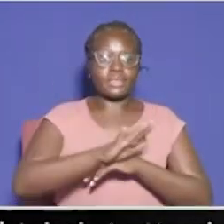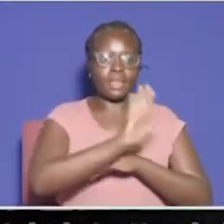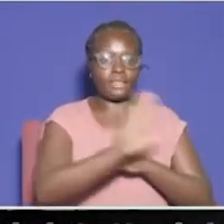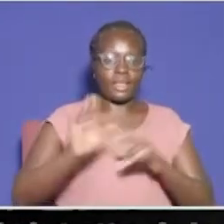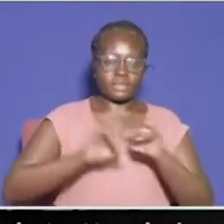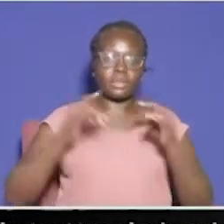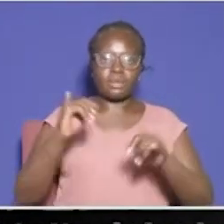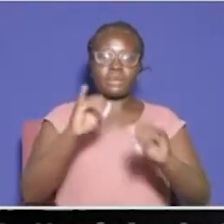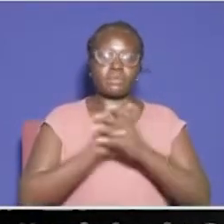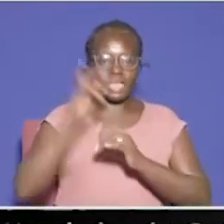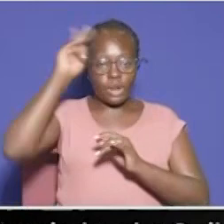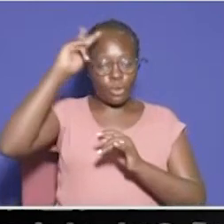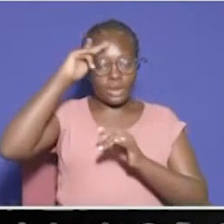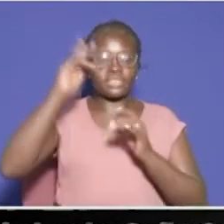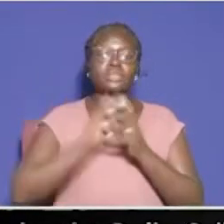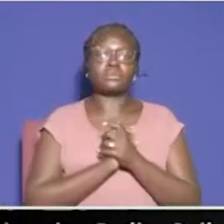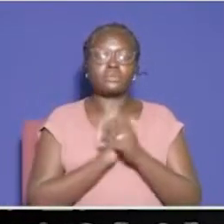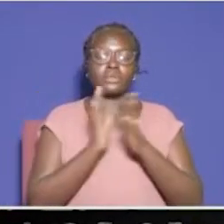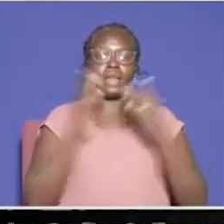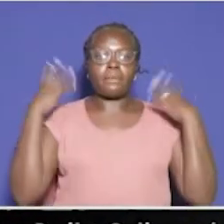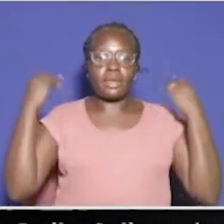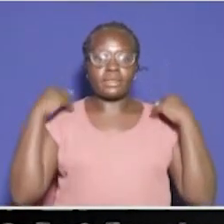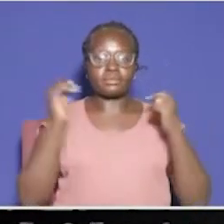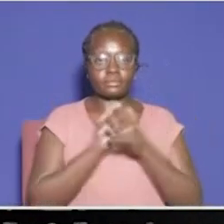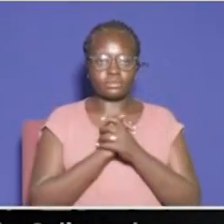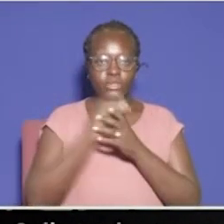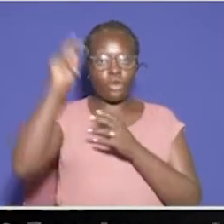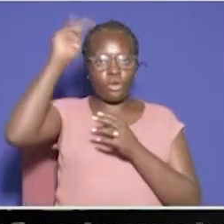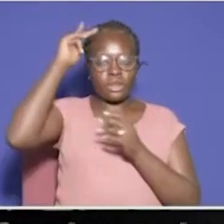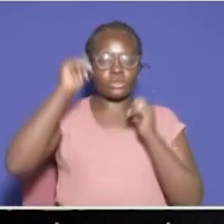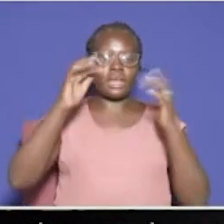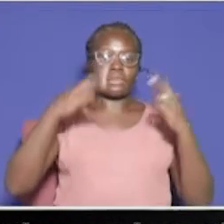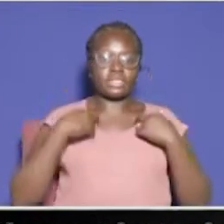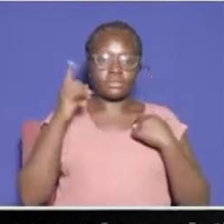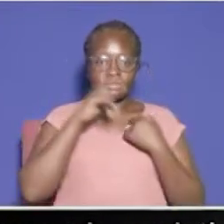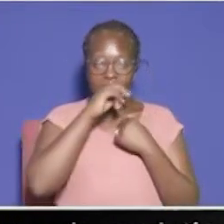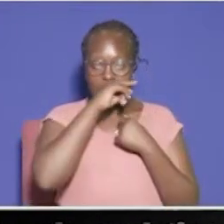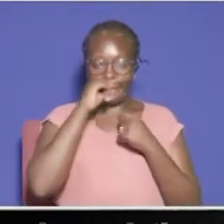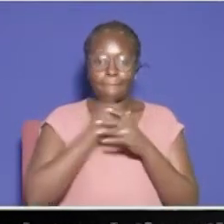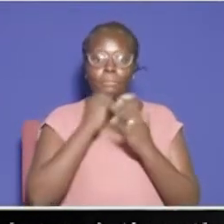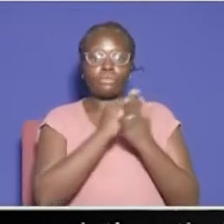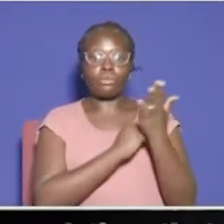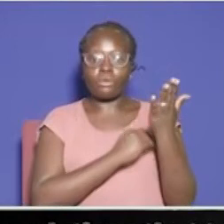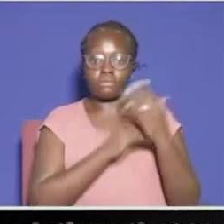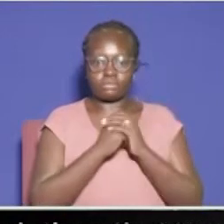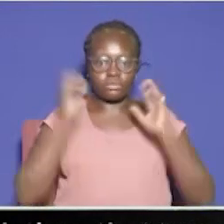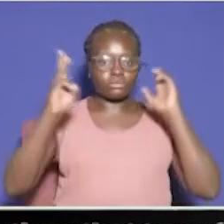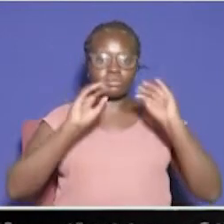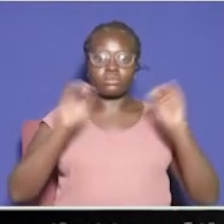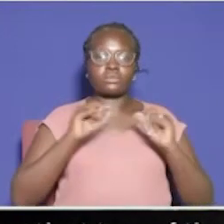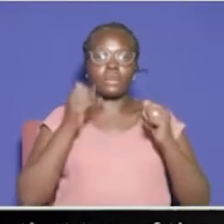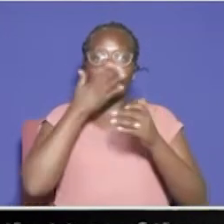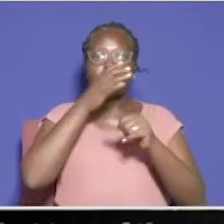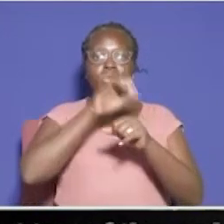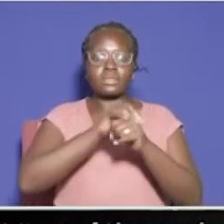to implement the knowledge and to exercise the knowledge that you have received. This program undoubtedly